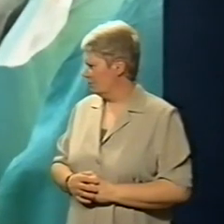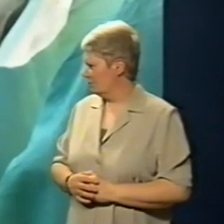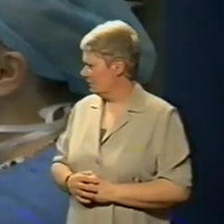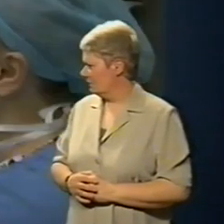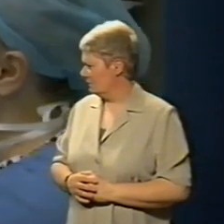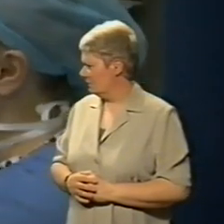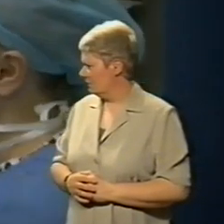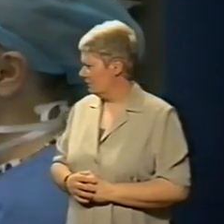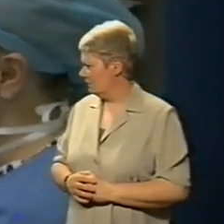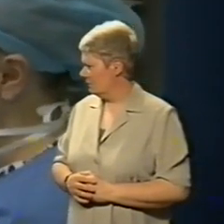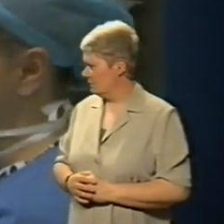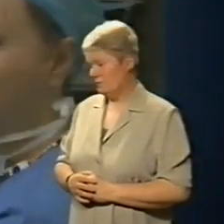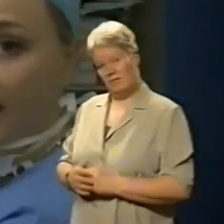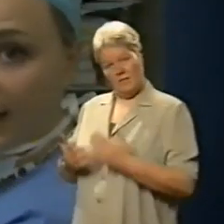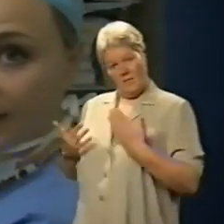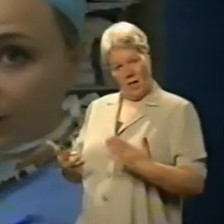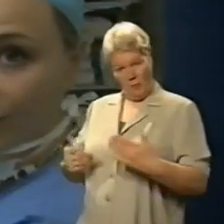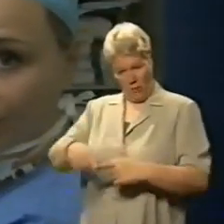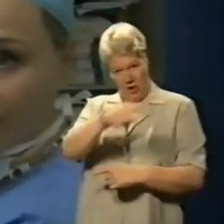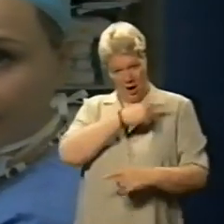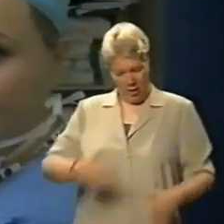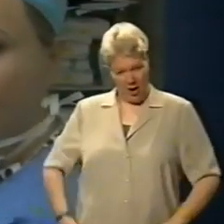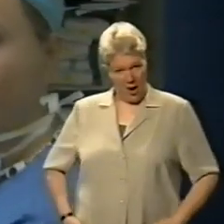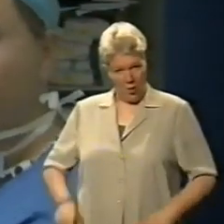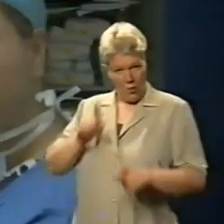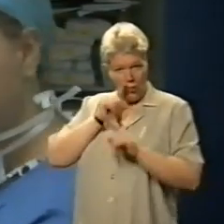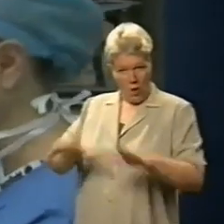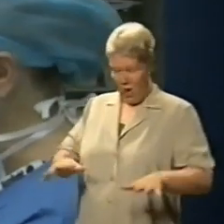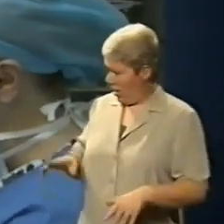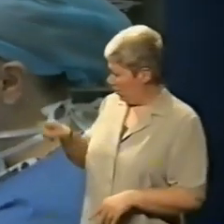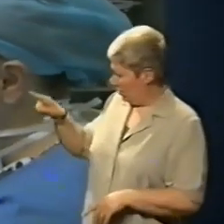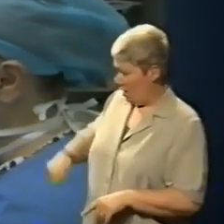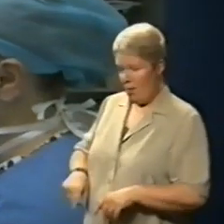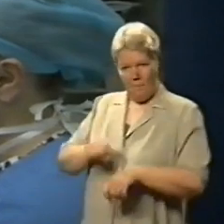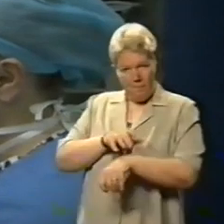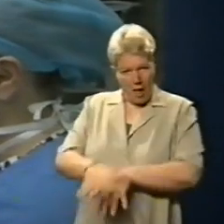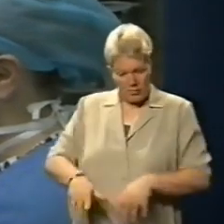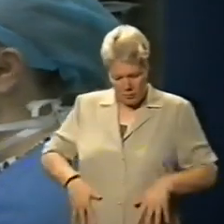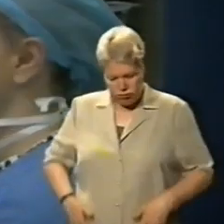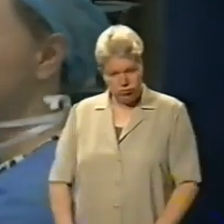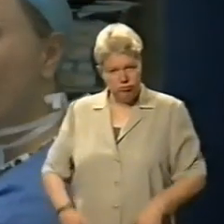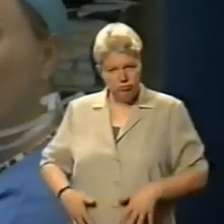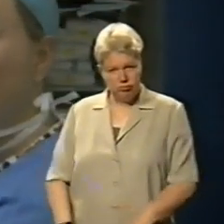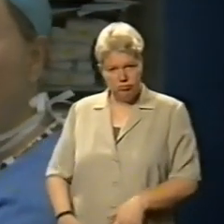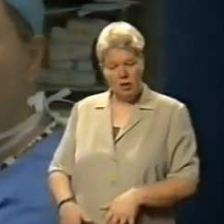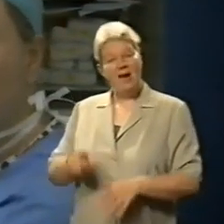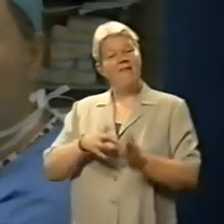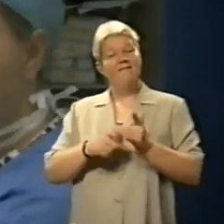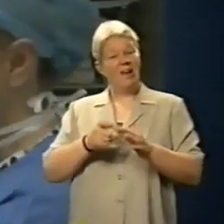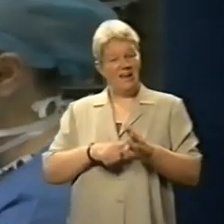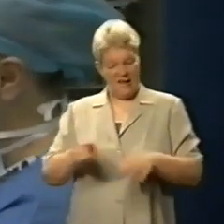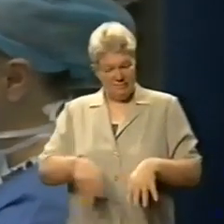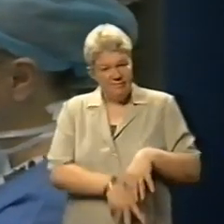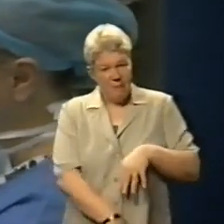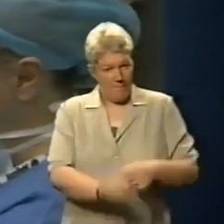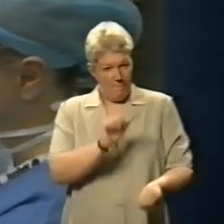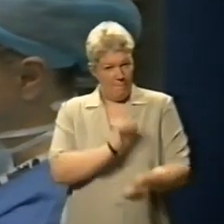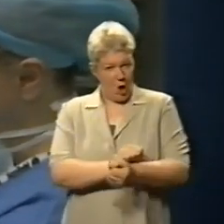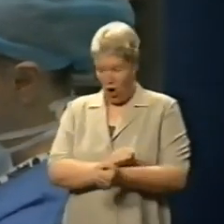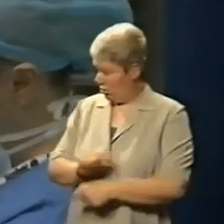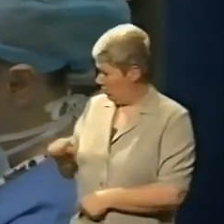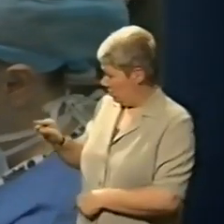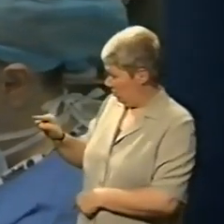This is what the arteries and veins in our legs look like. Now, with Vicky, the arteries here are so blocked that none of